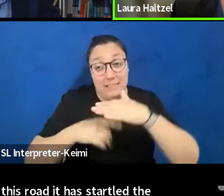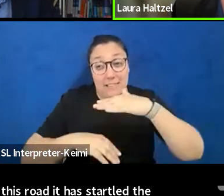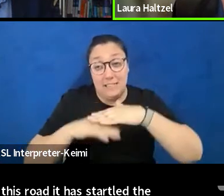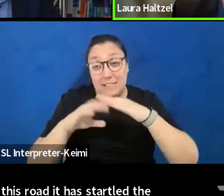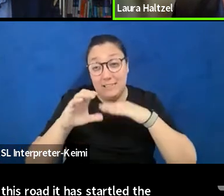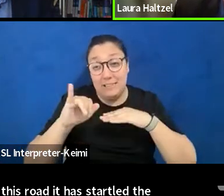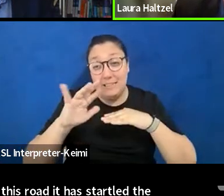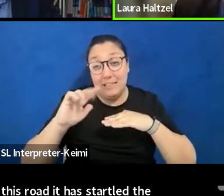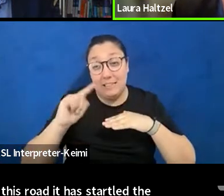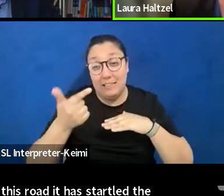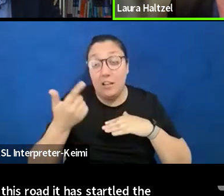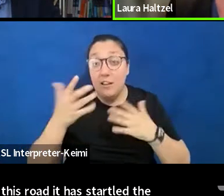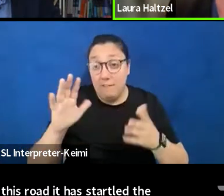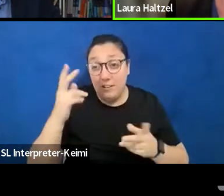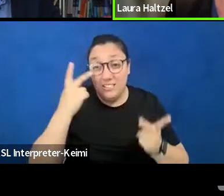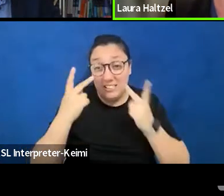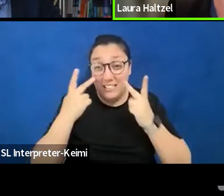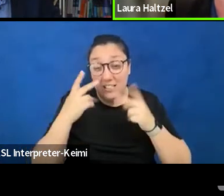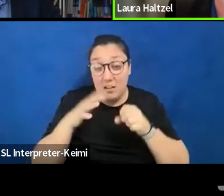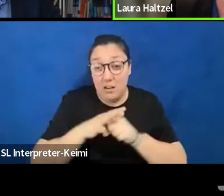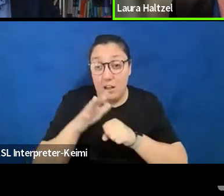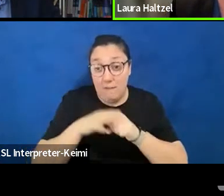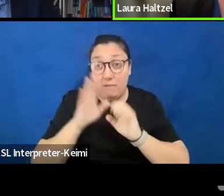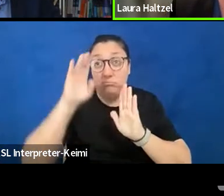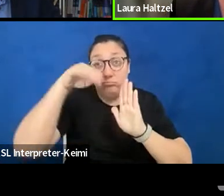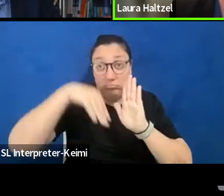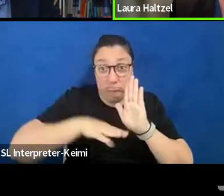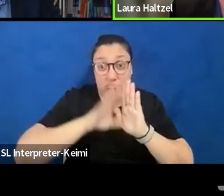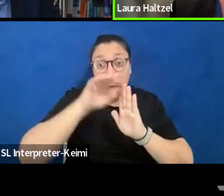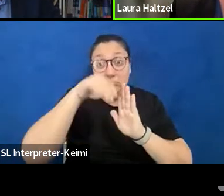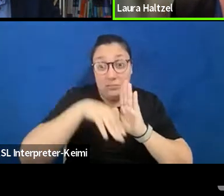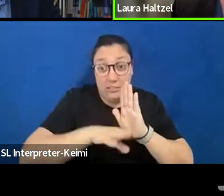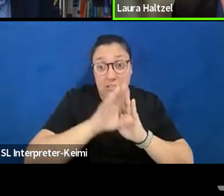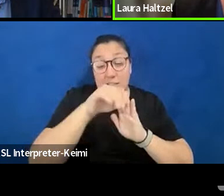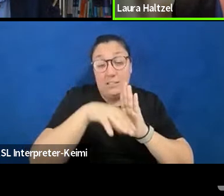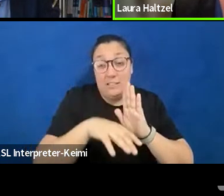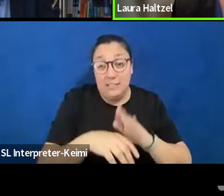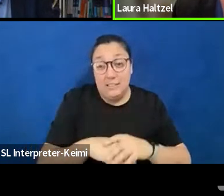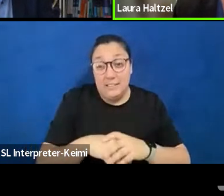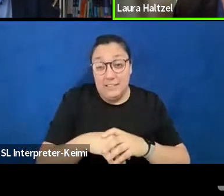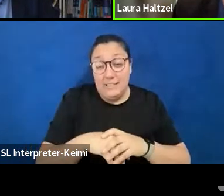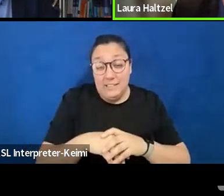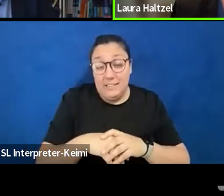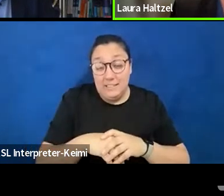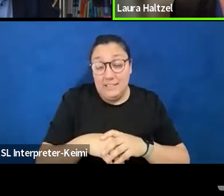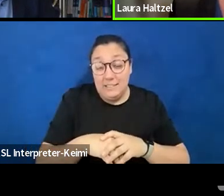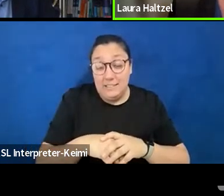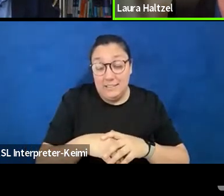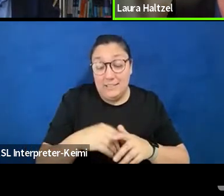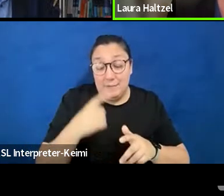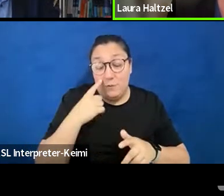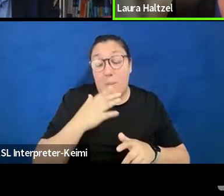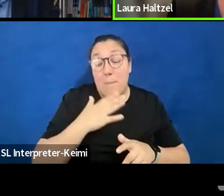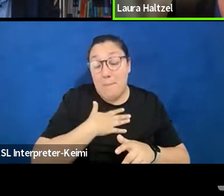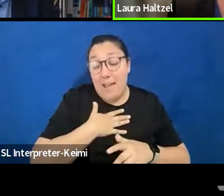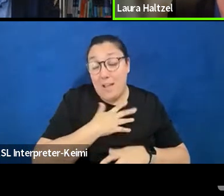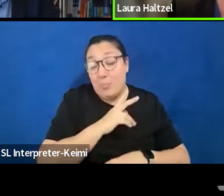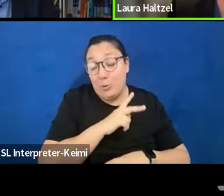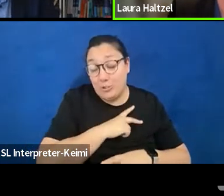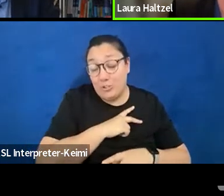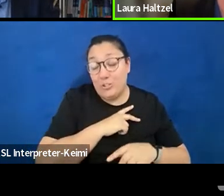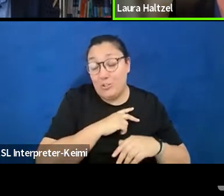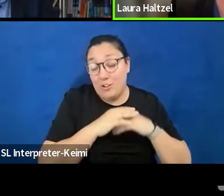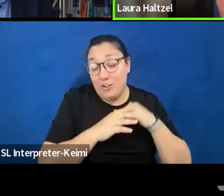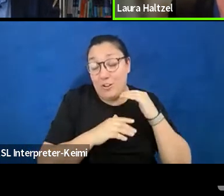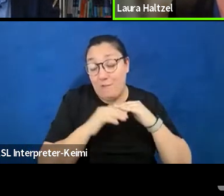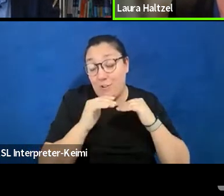already seen enough fluctuations in the market for my personal comfort level. So I would like it to